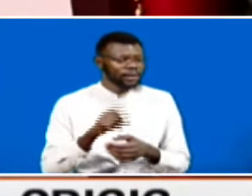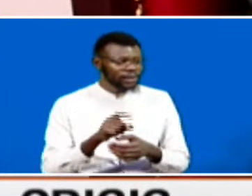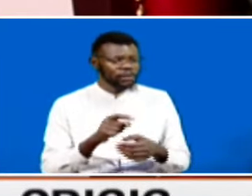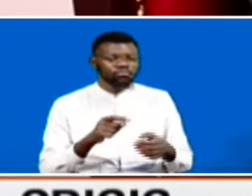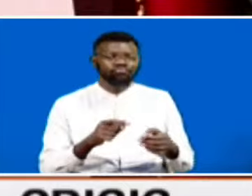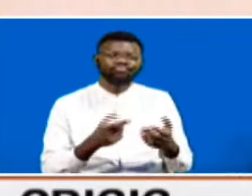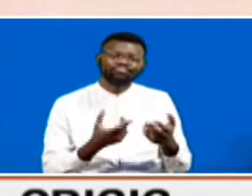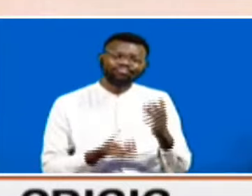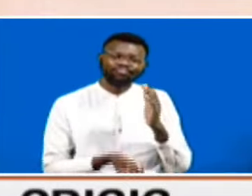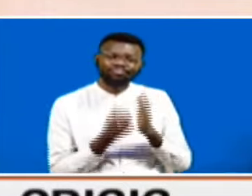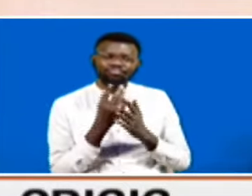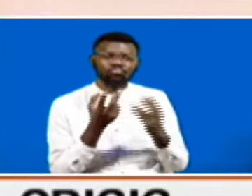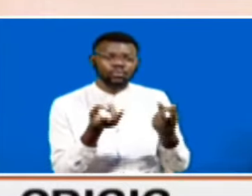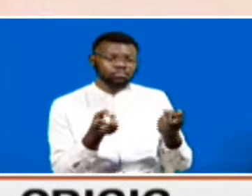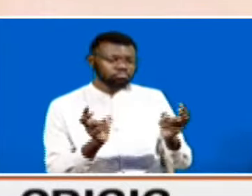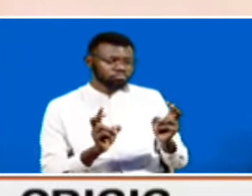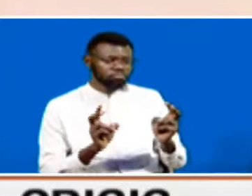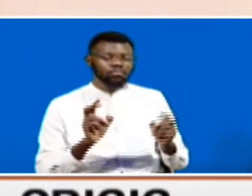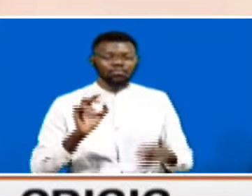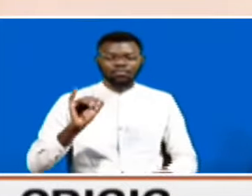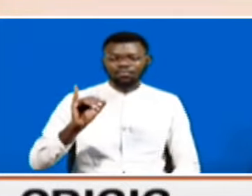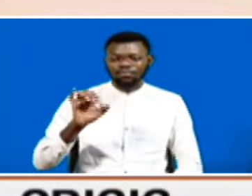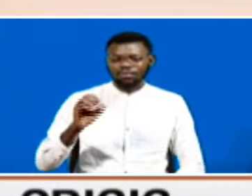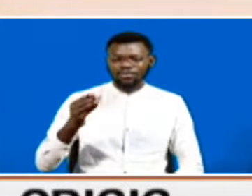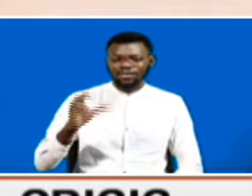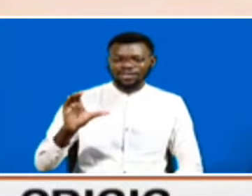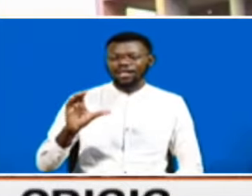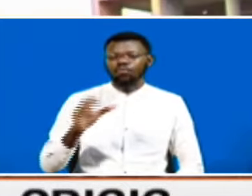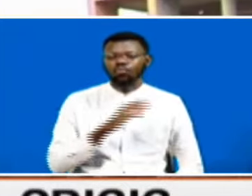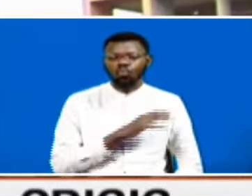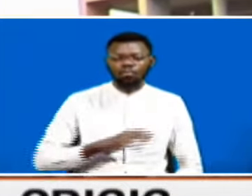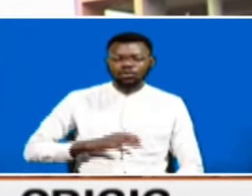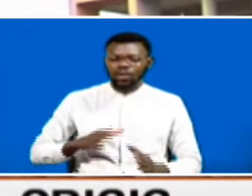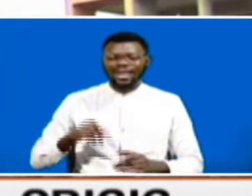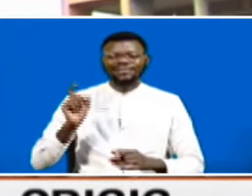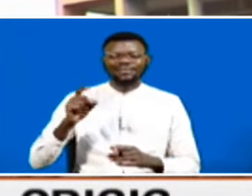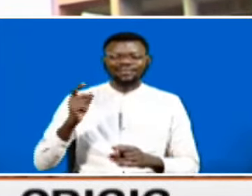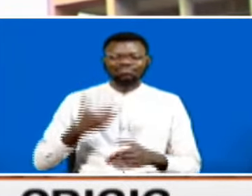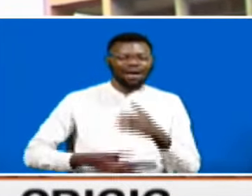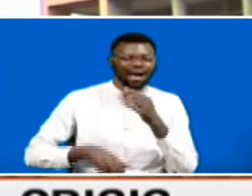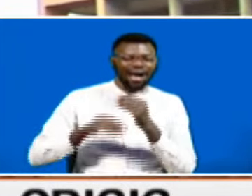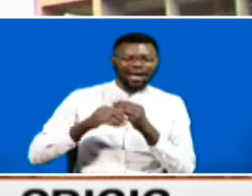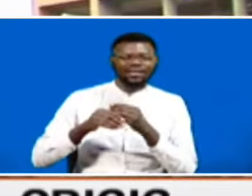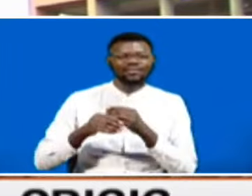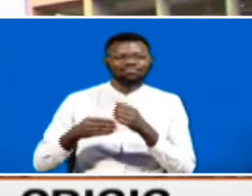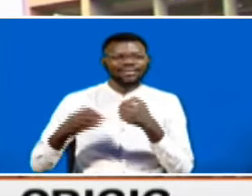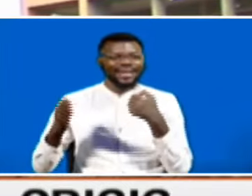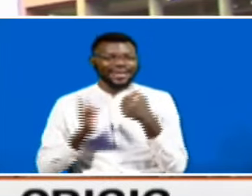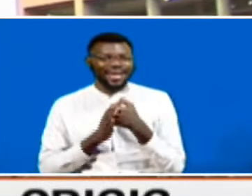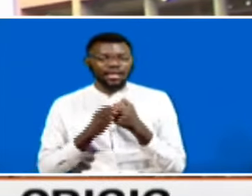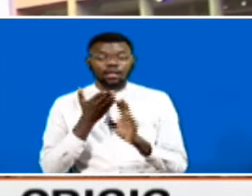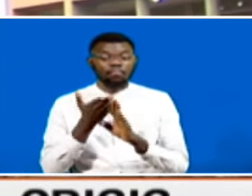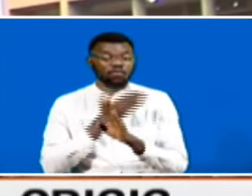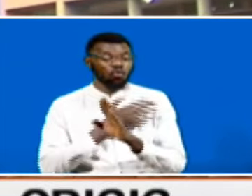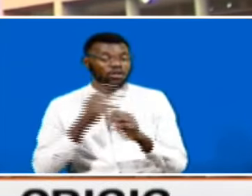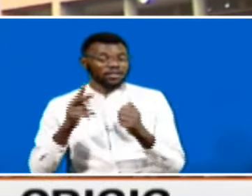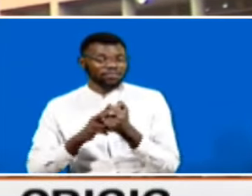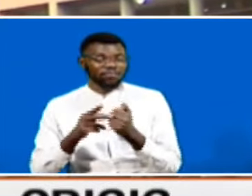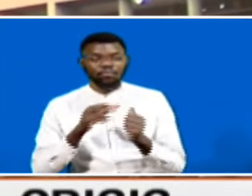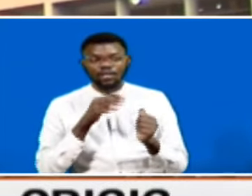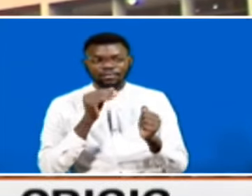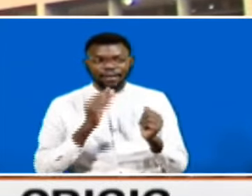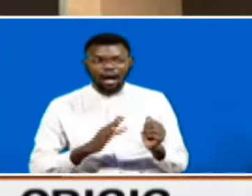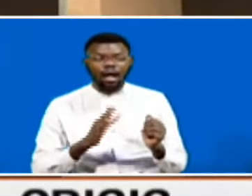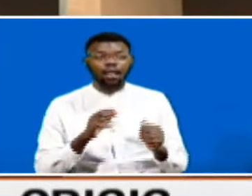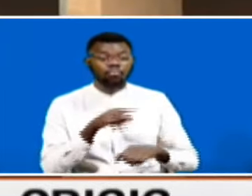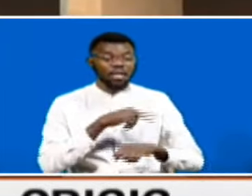panel and increase the number of the IEBC commissioners from 7 to 9. Already, the Speaker of the National Assembly, Moses Wetangula, has